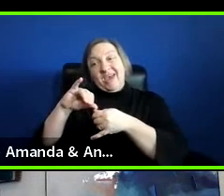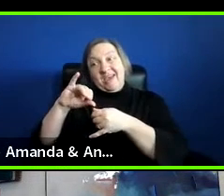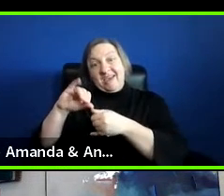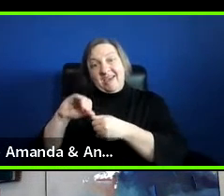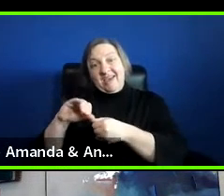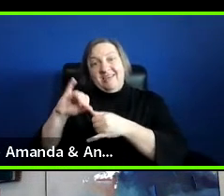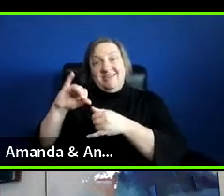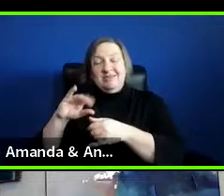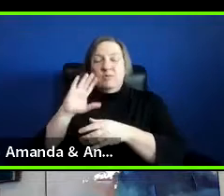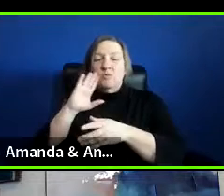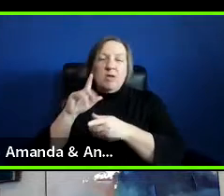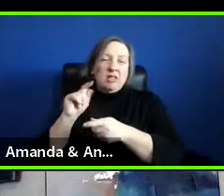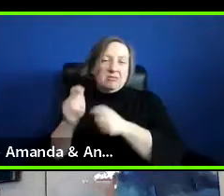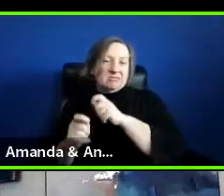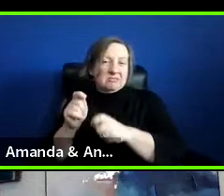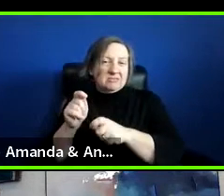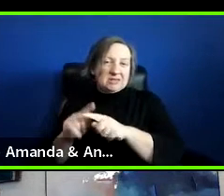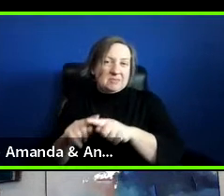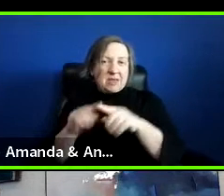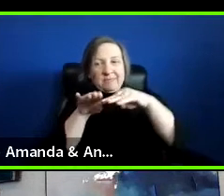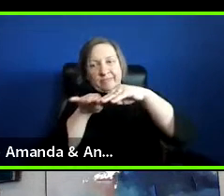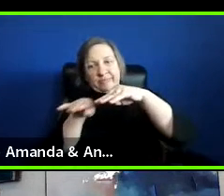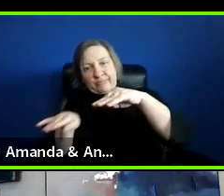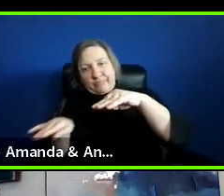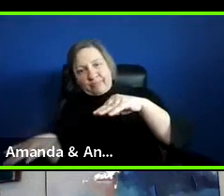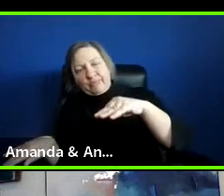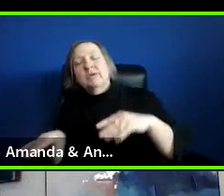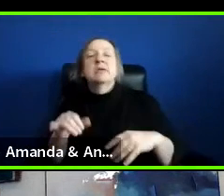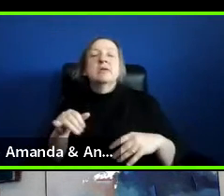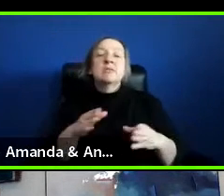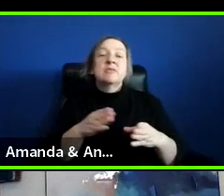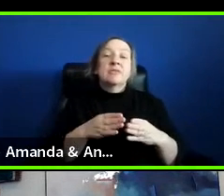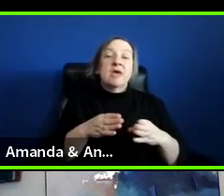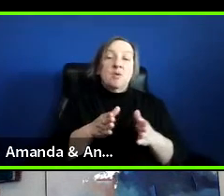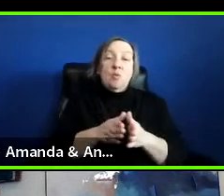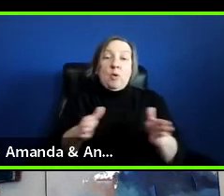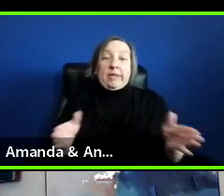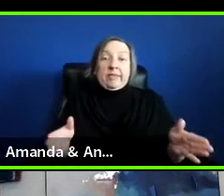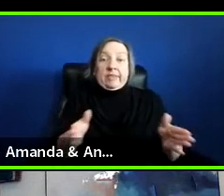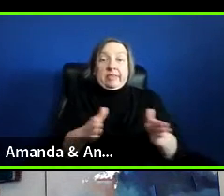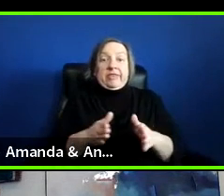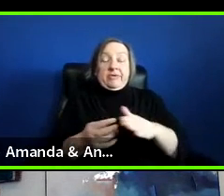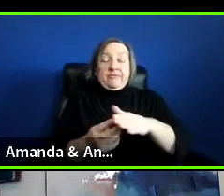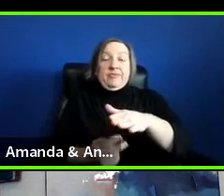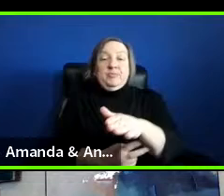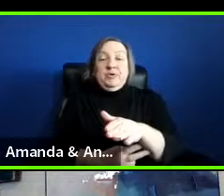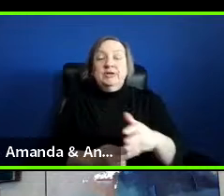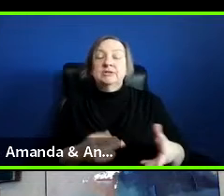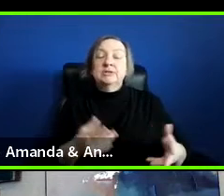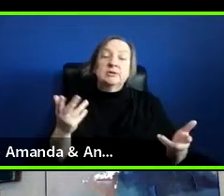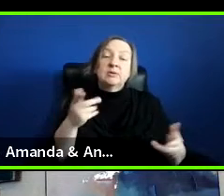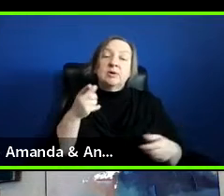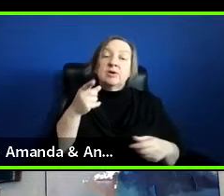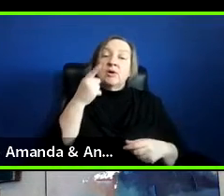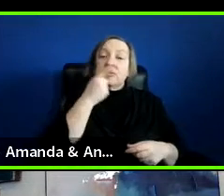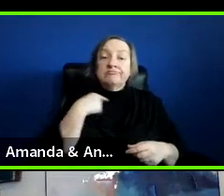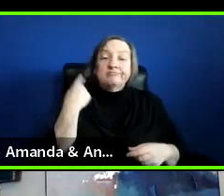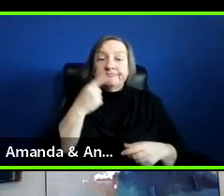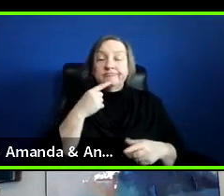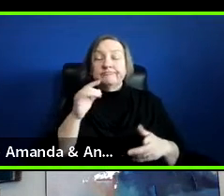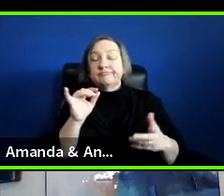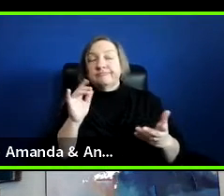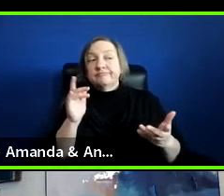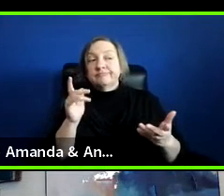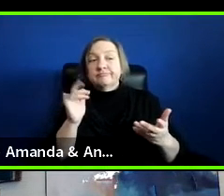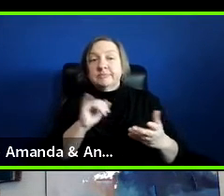way. About the width, so we're looking at what we're looking at for the difference between the double level